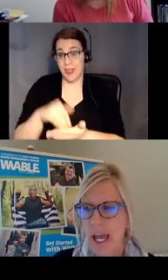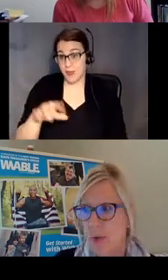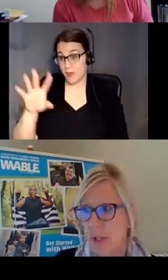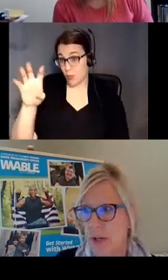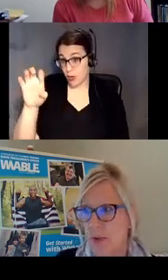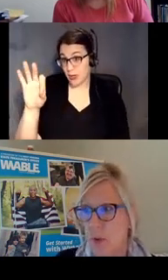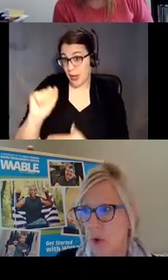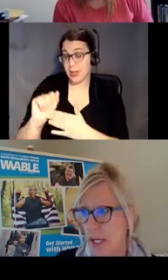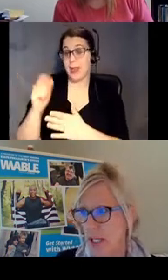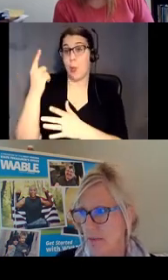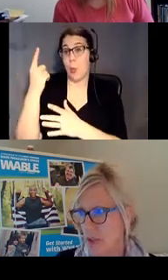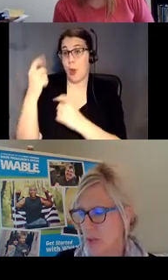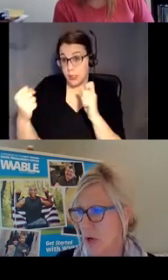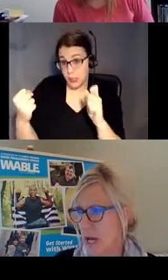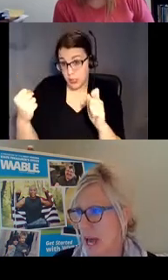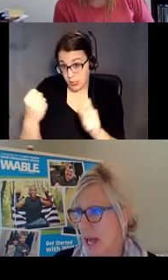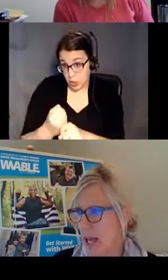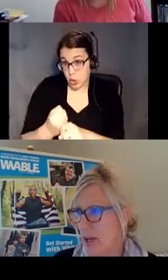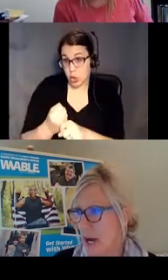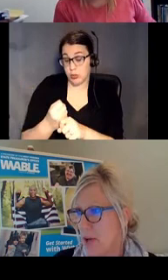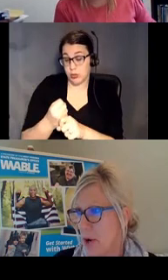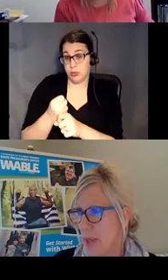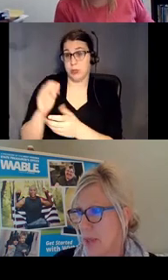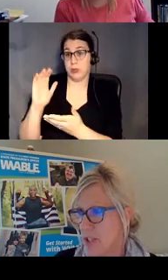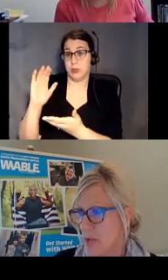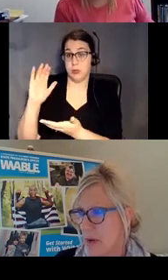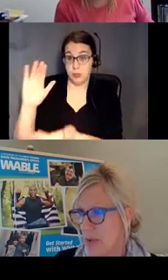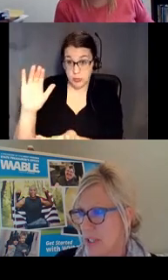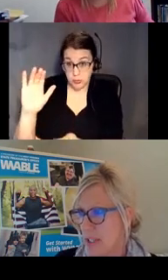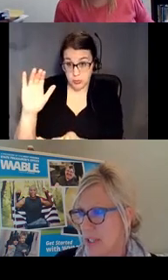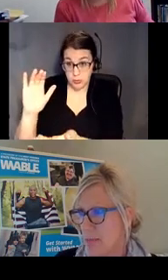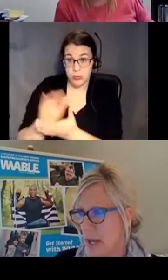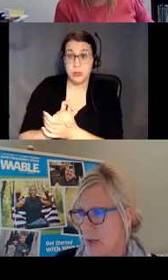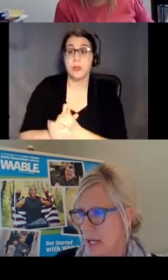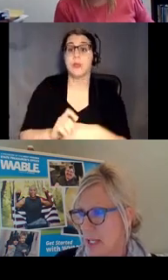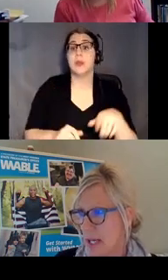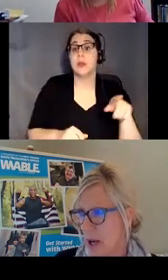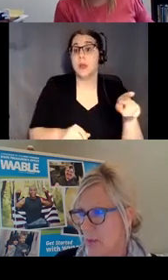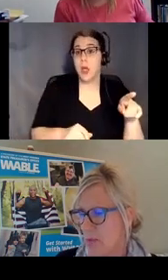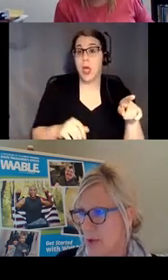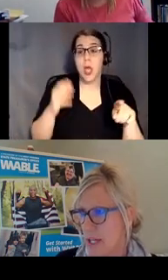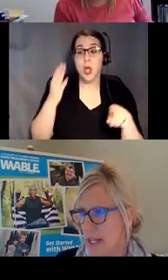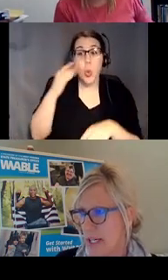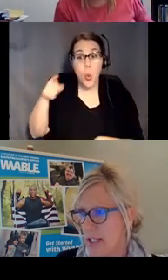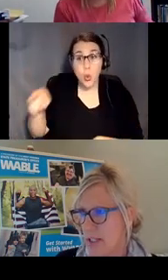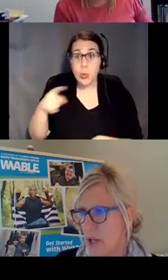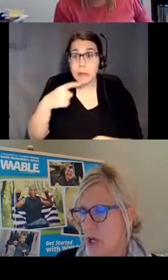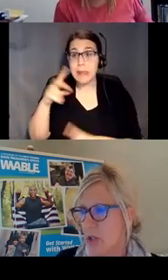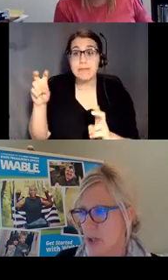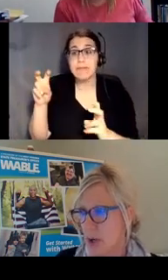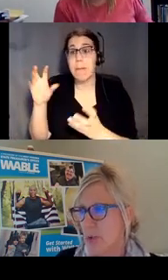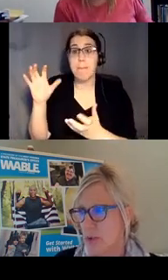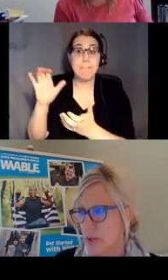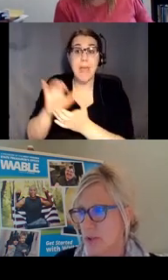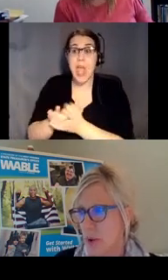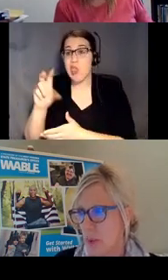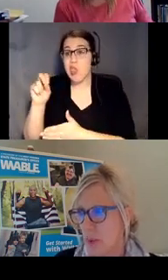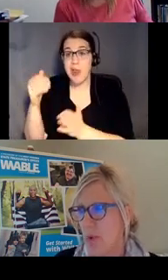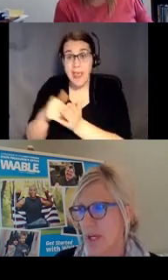$27,490 annually for the working individual. And I know that she references the married $30,000.